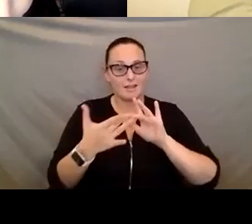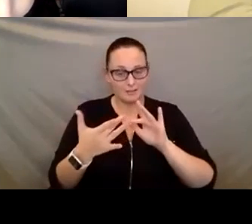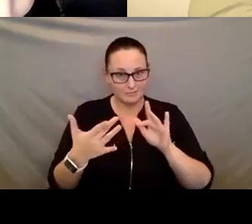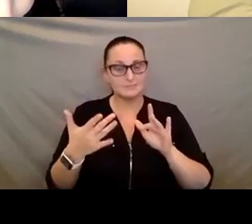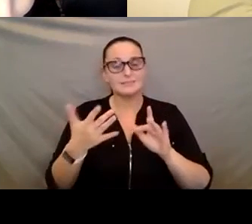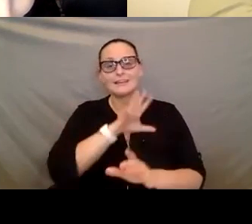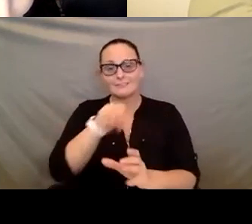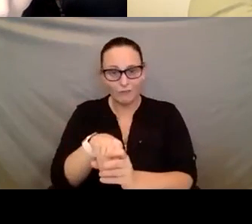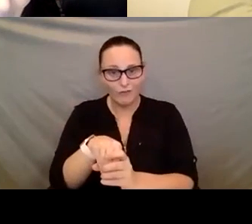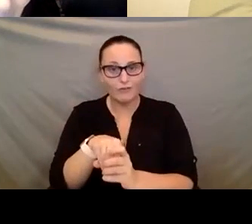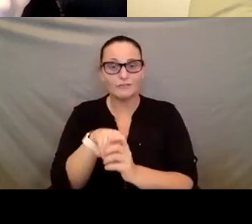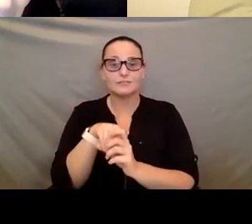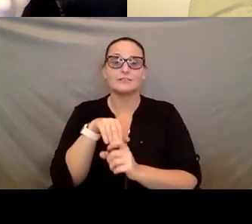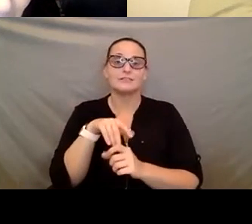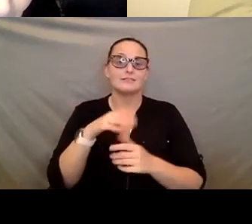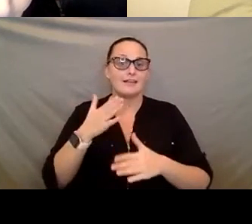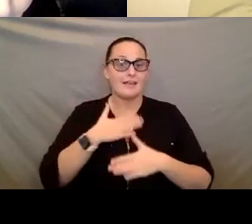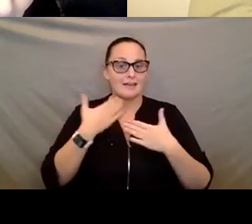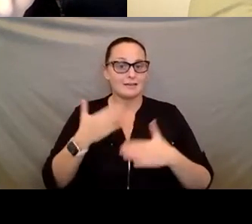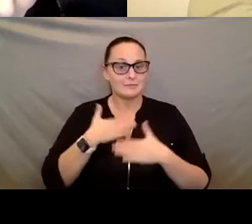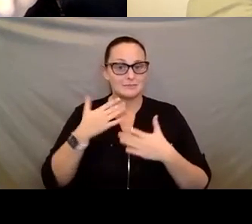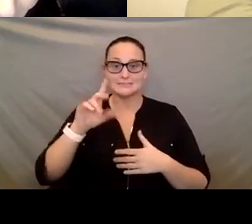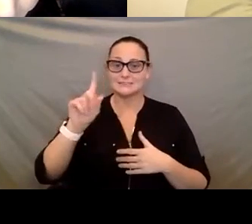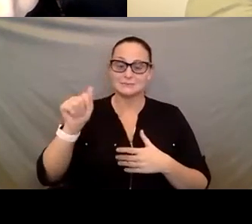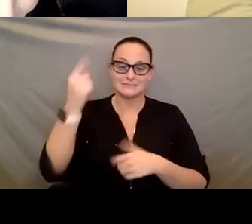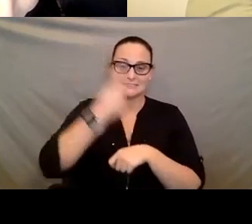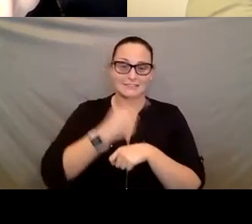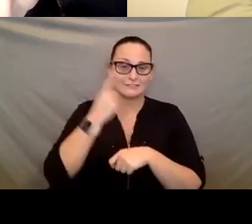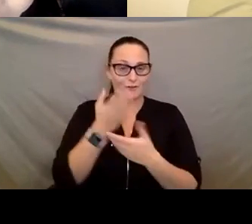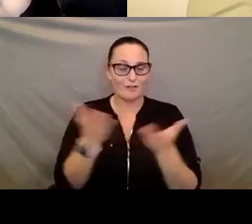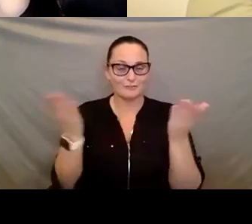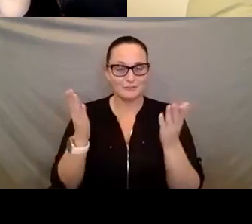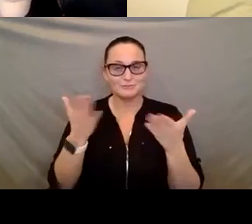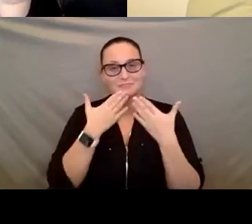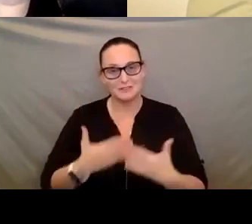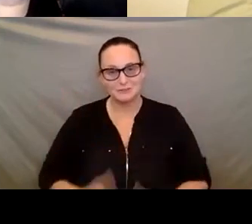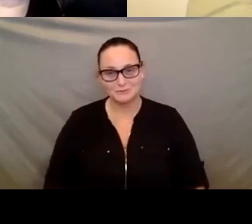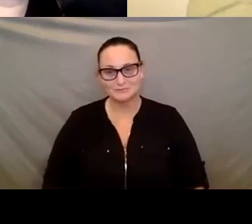involved, and happy Disabilities Day to all of you. Thank you.